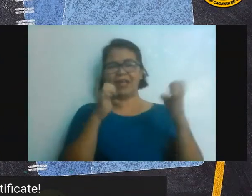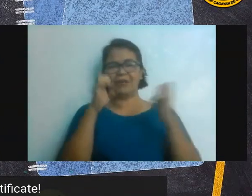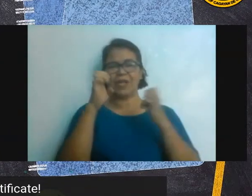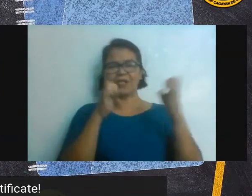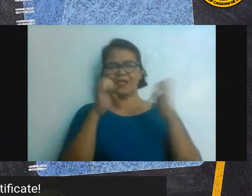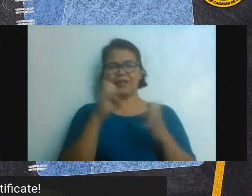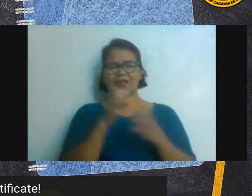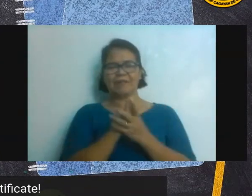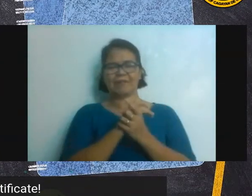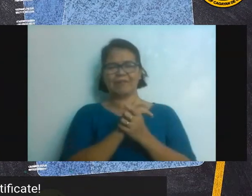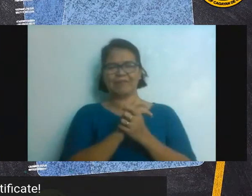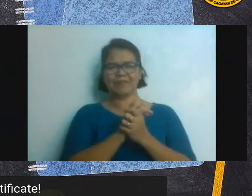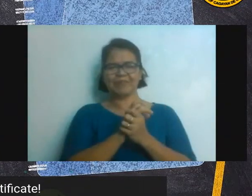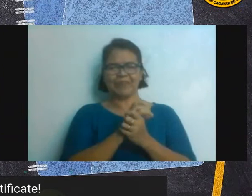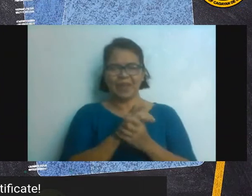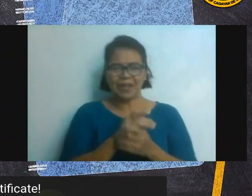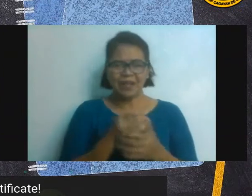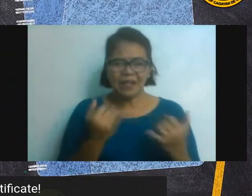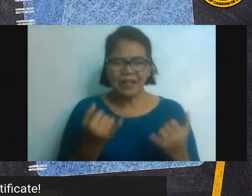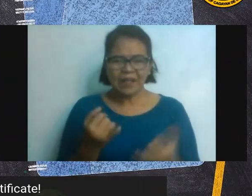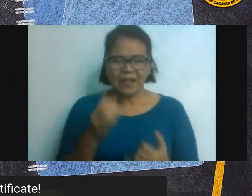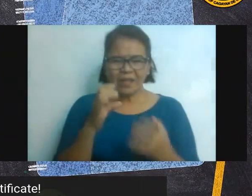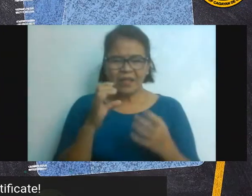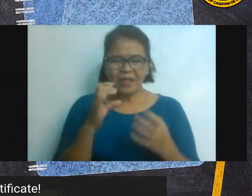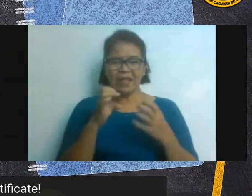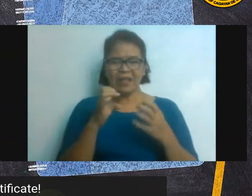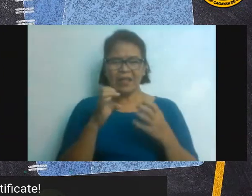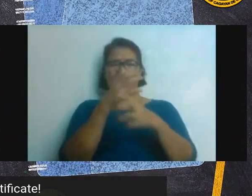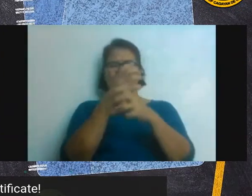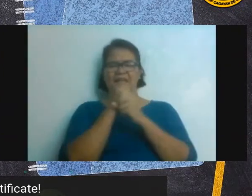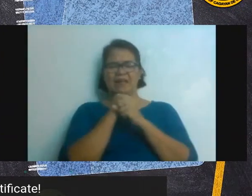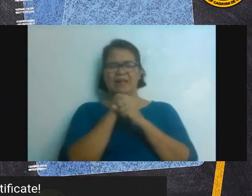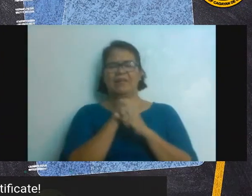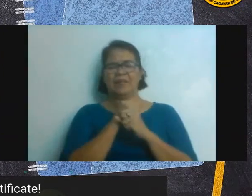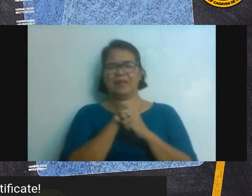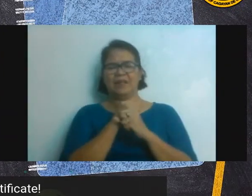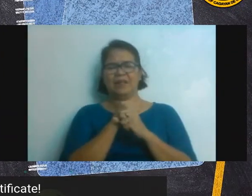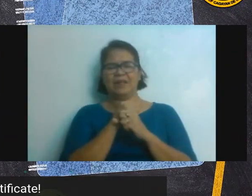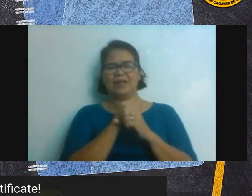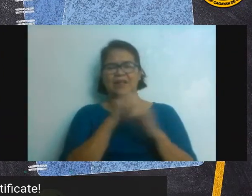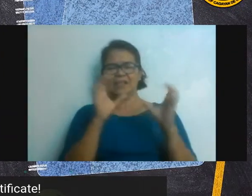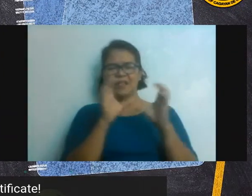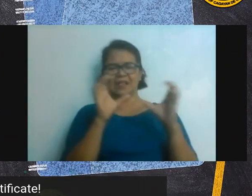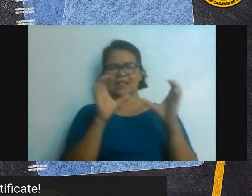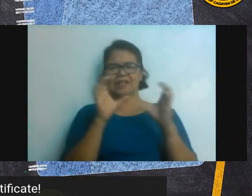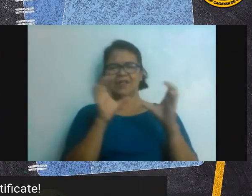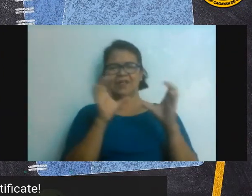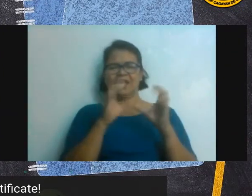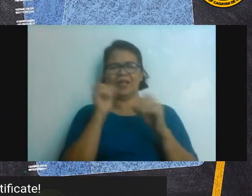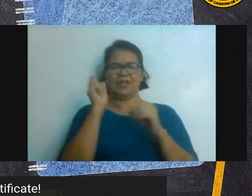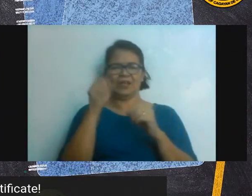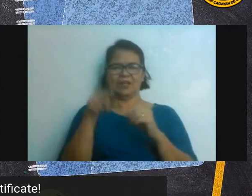today's session and claim your digital certificate. Kindly go to